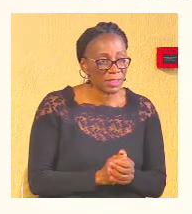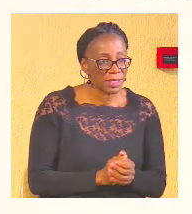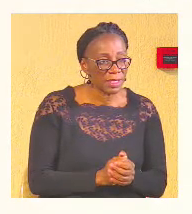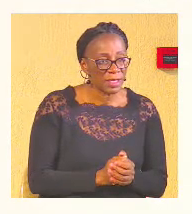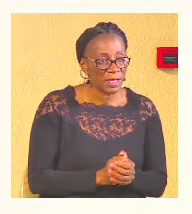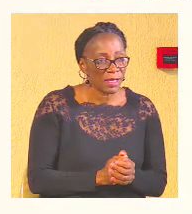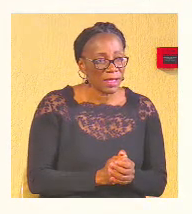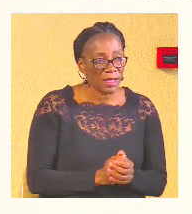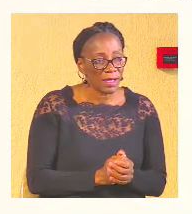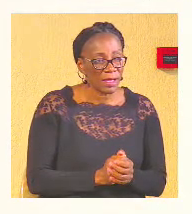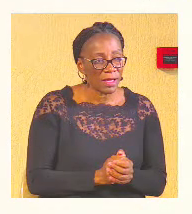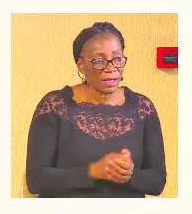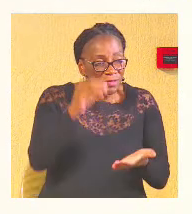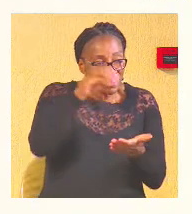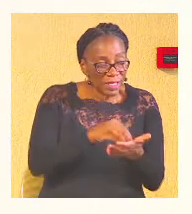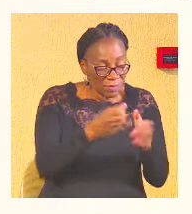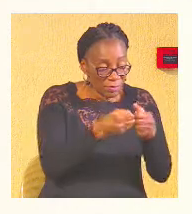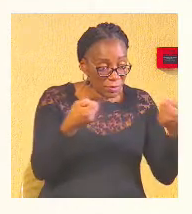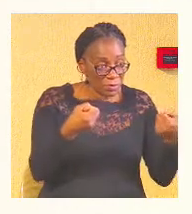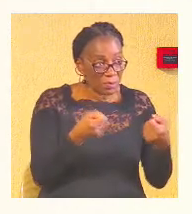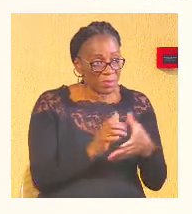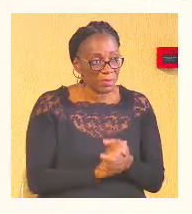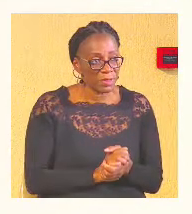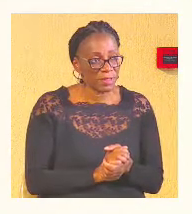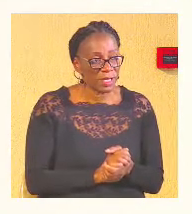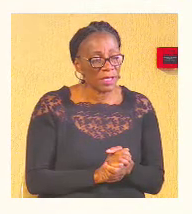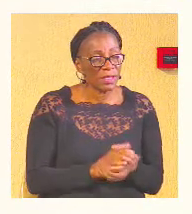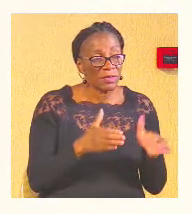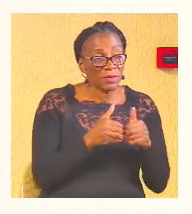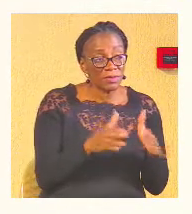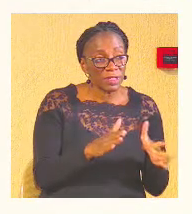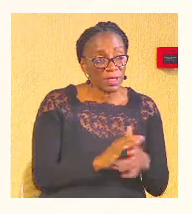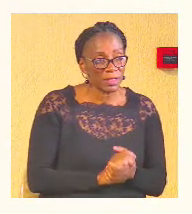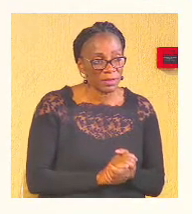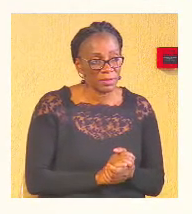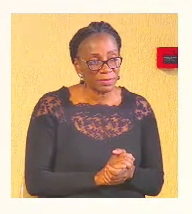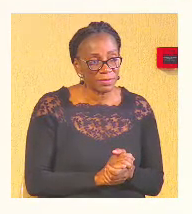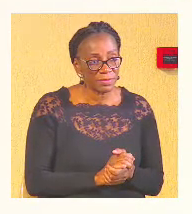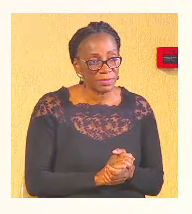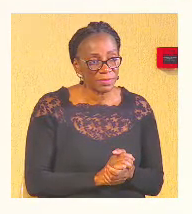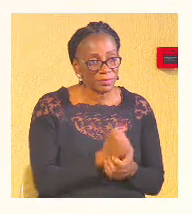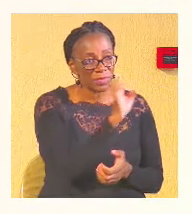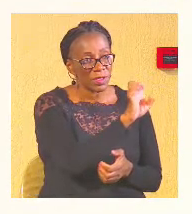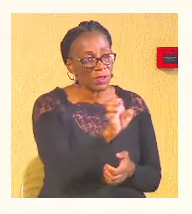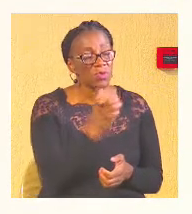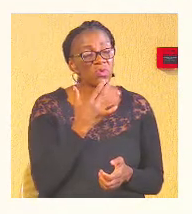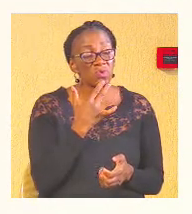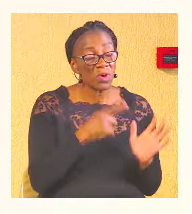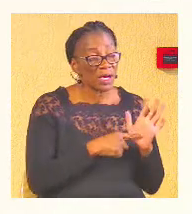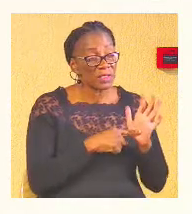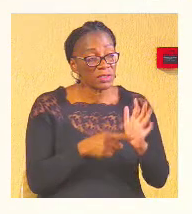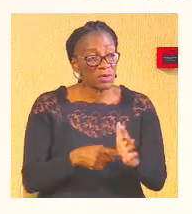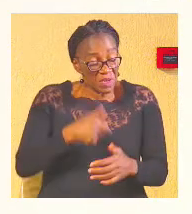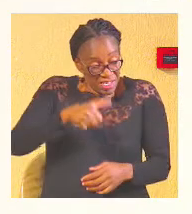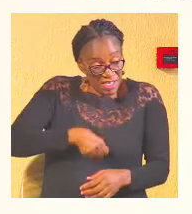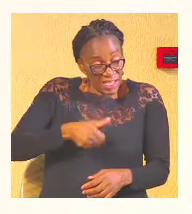are looking at specific categories of people that we are going to test, including those that are presenting at our health facilities with